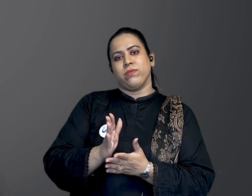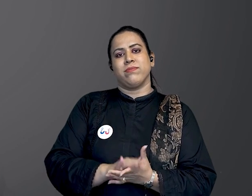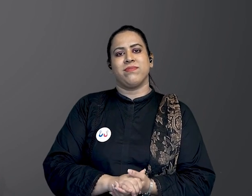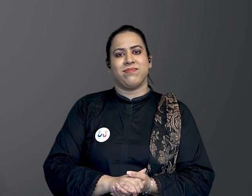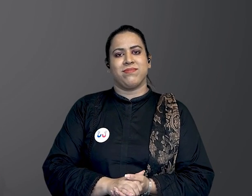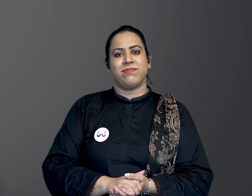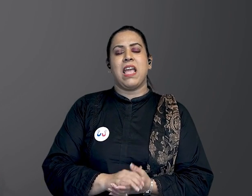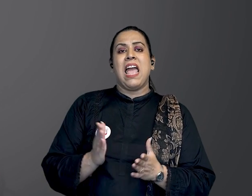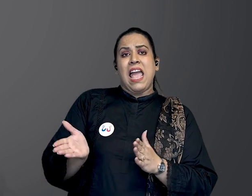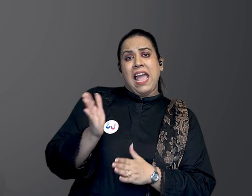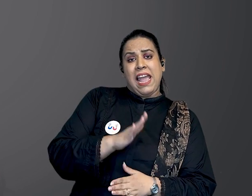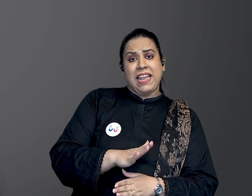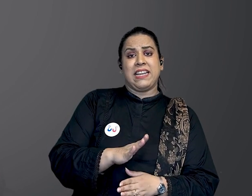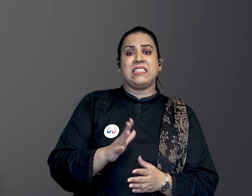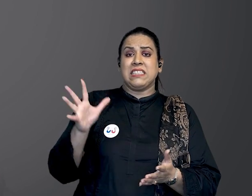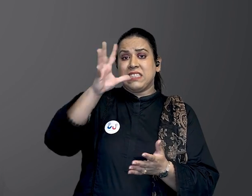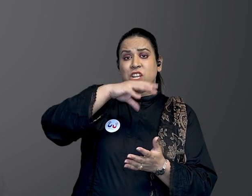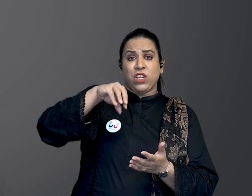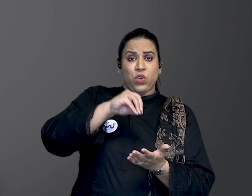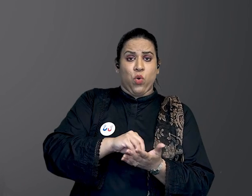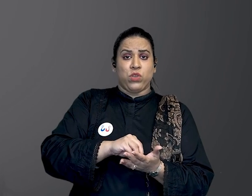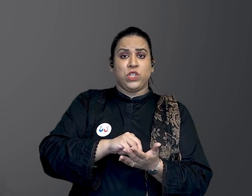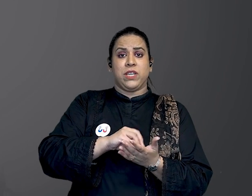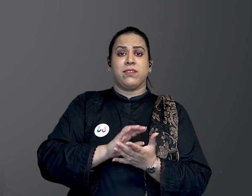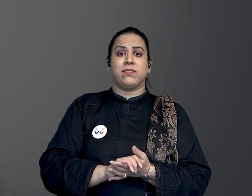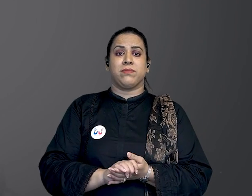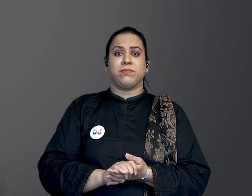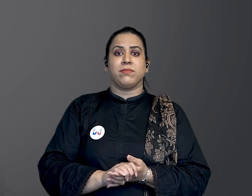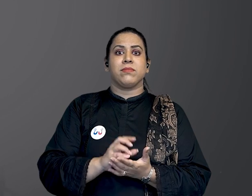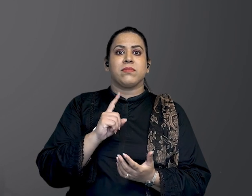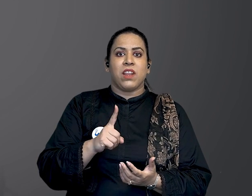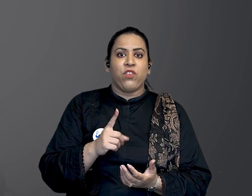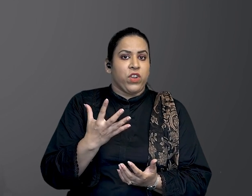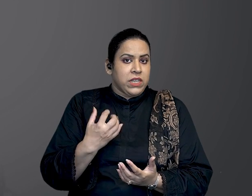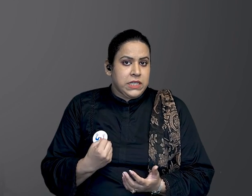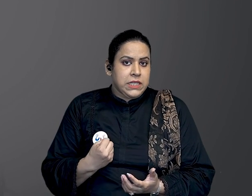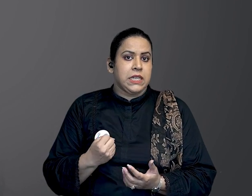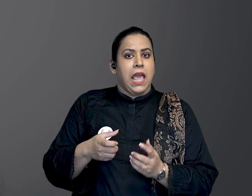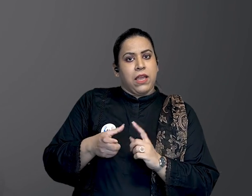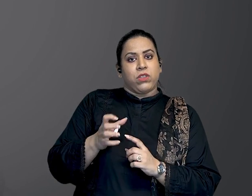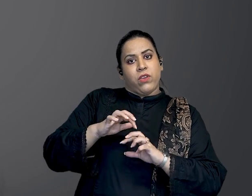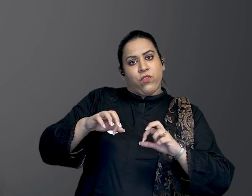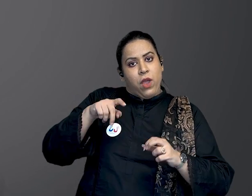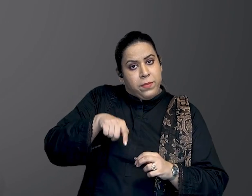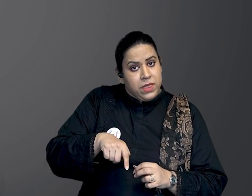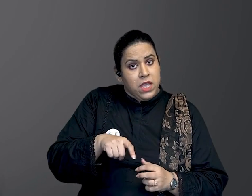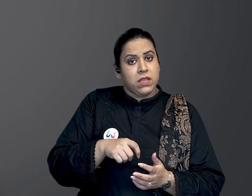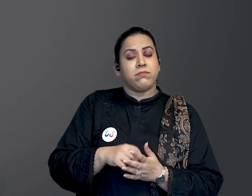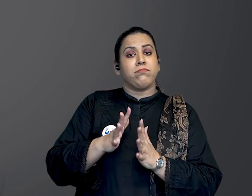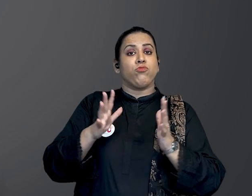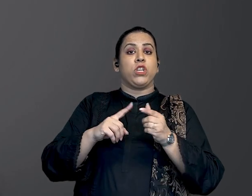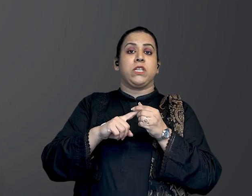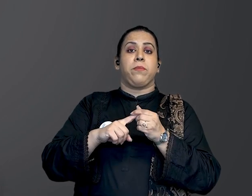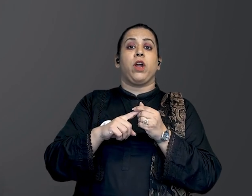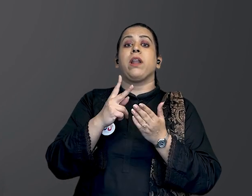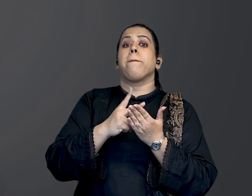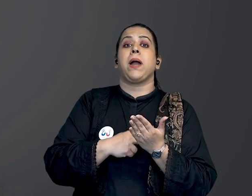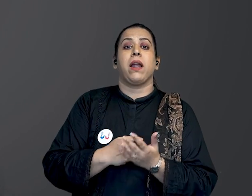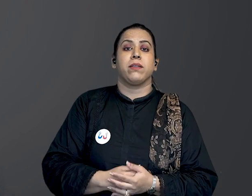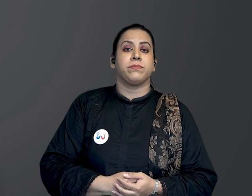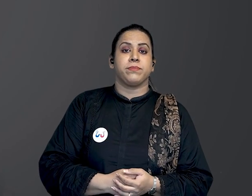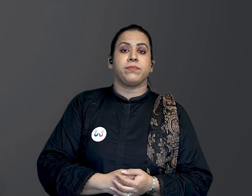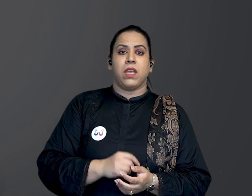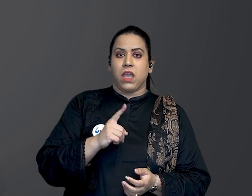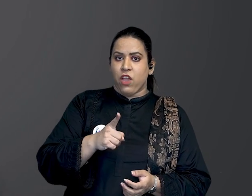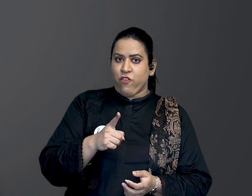is to educate people on the correct knowledge of nutrition and how to manage their body weight. And to manage their body weight with a lifestyle,